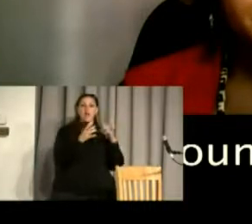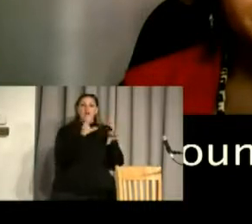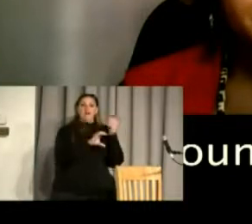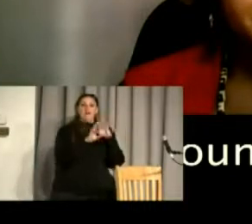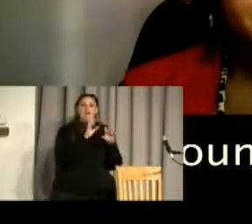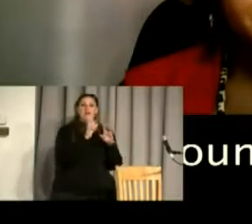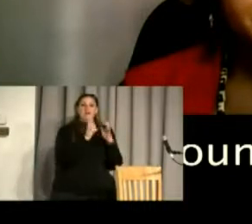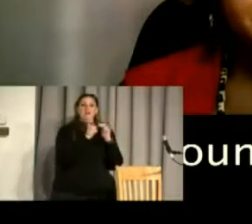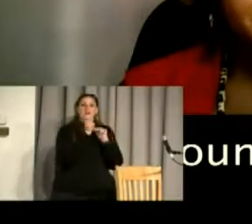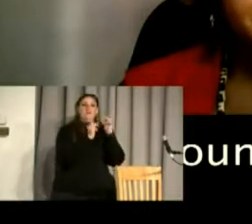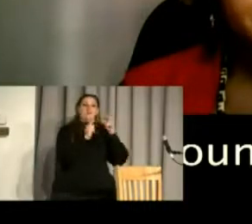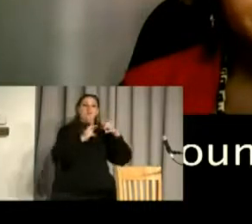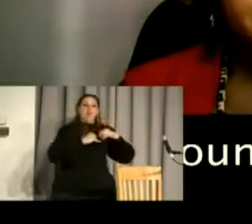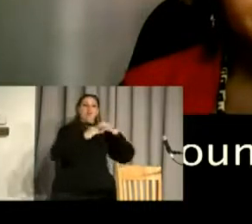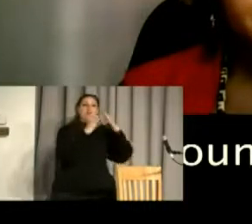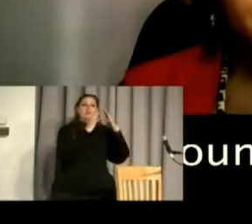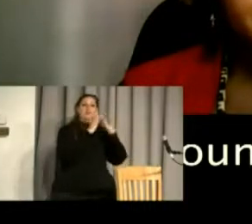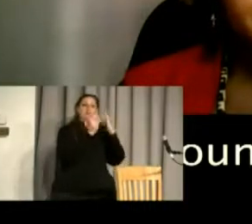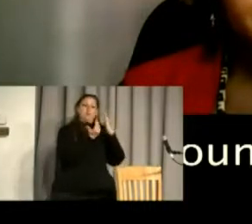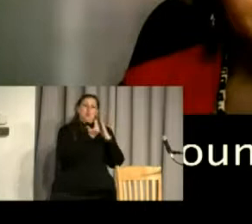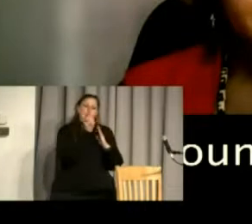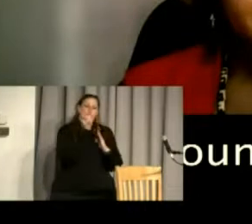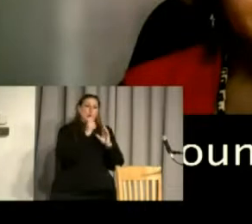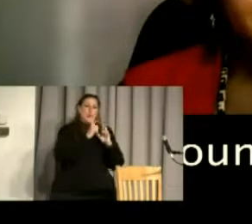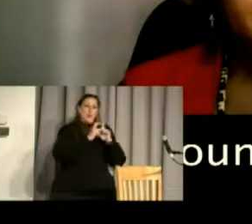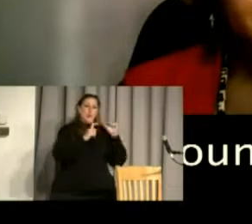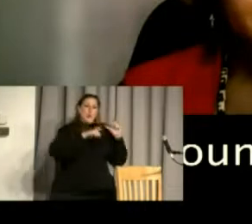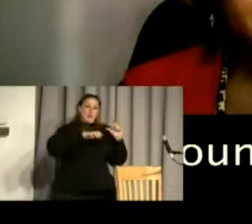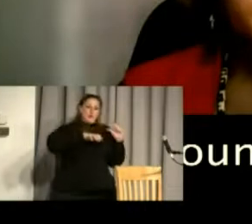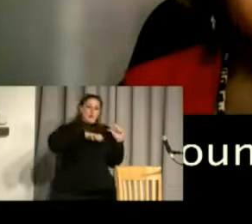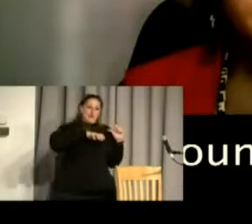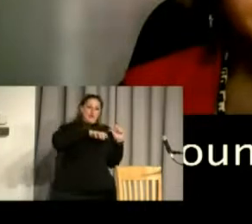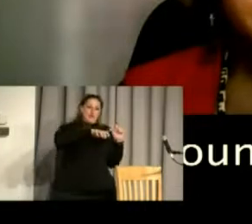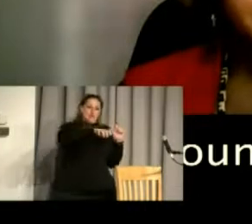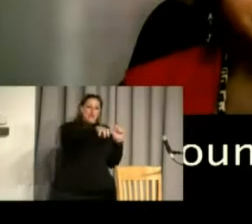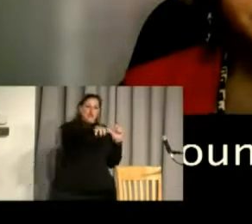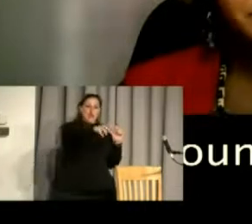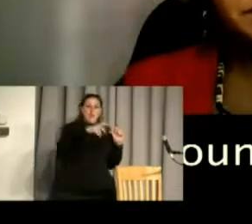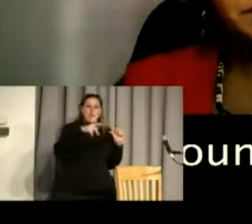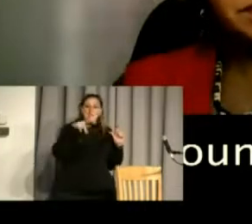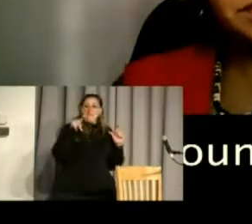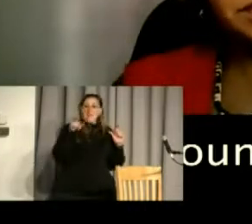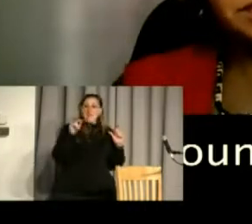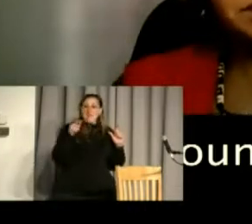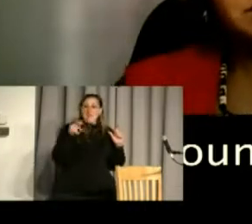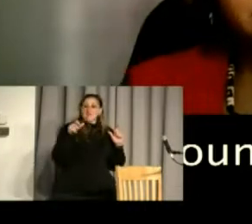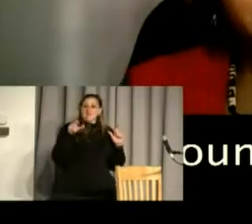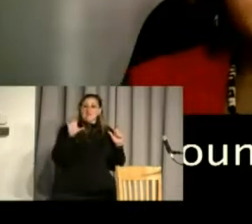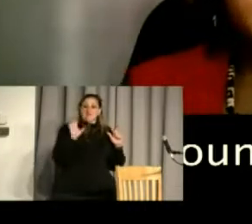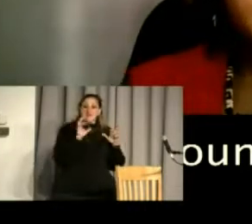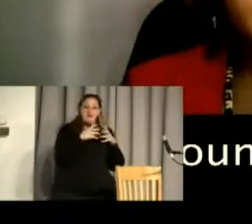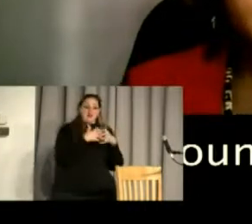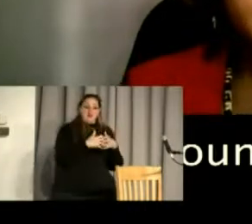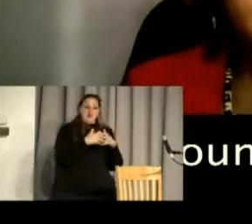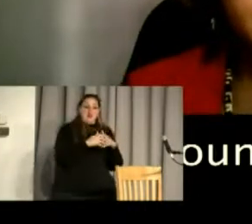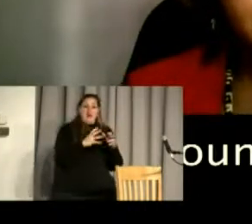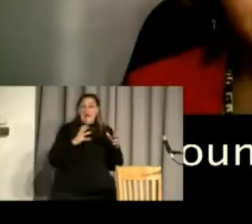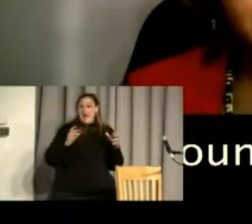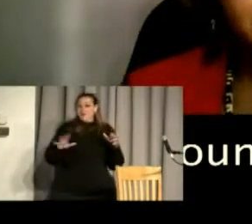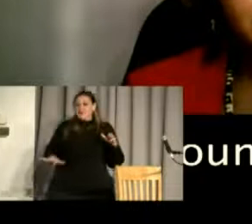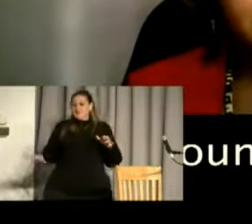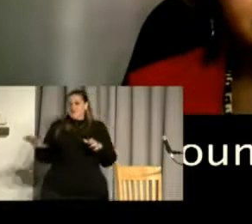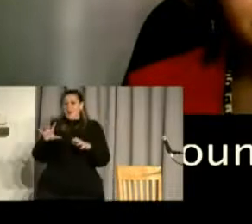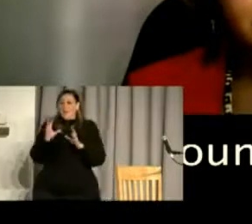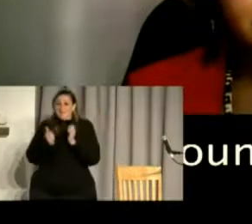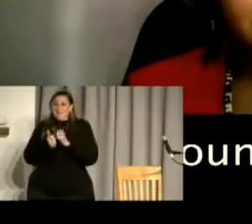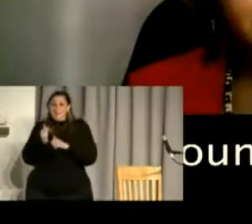to construct a 3.5 square mile plastic nurdle production facility just outside of the small, rural, majority